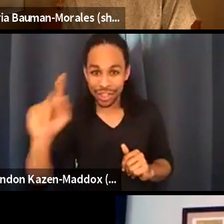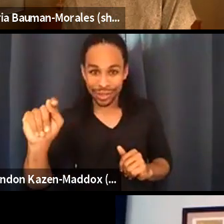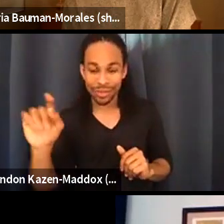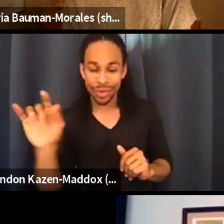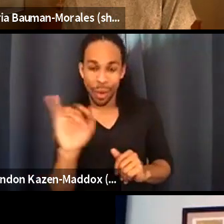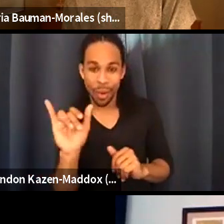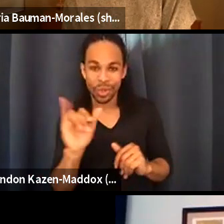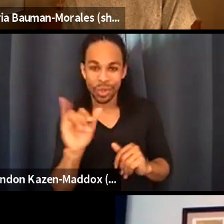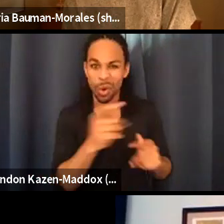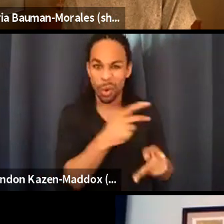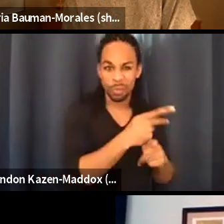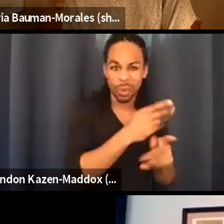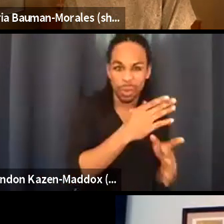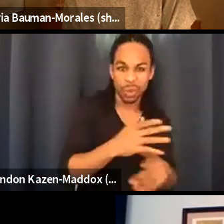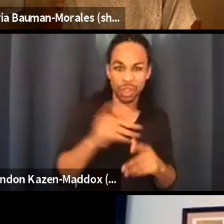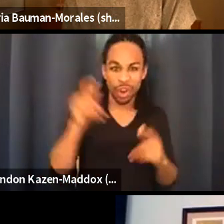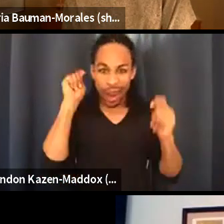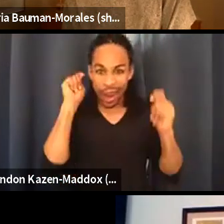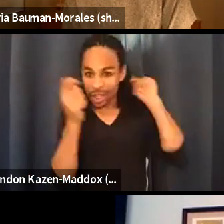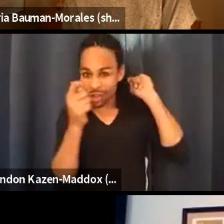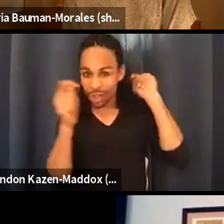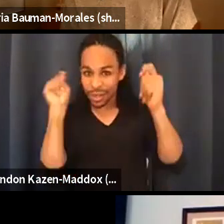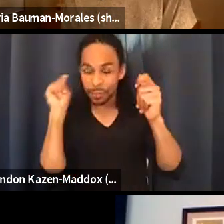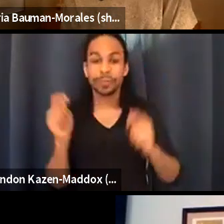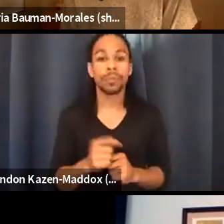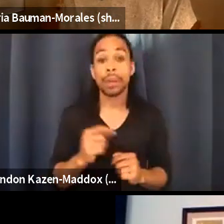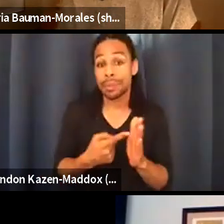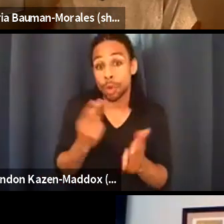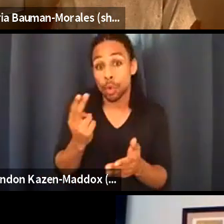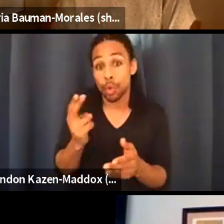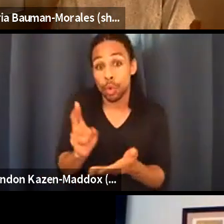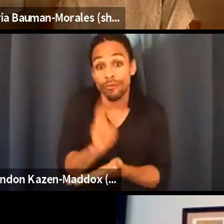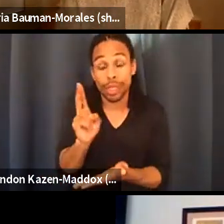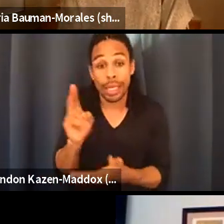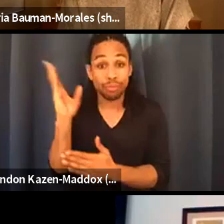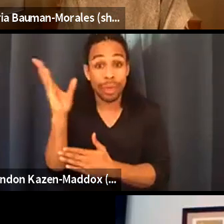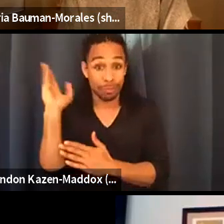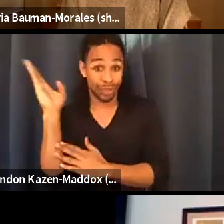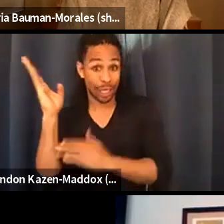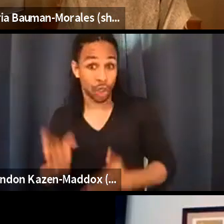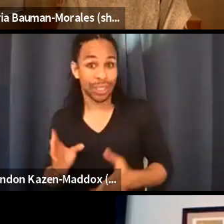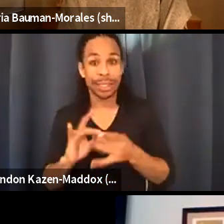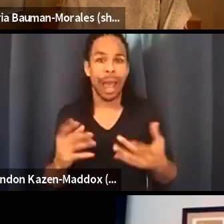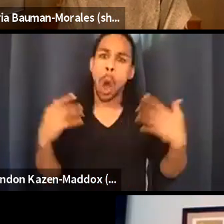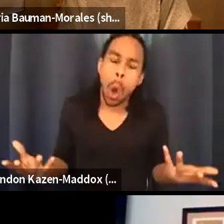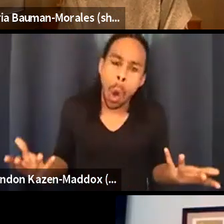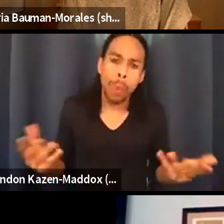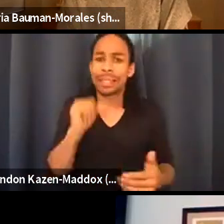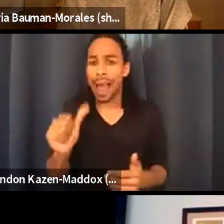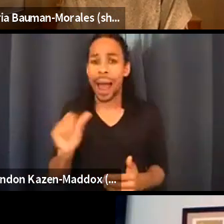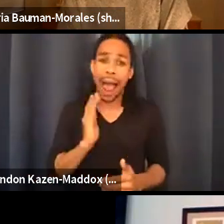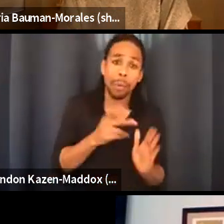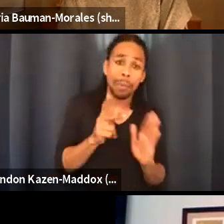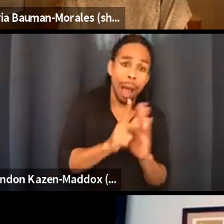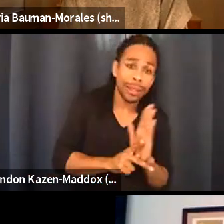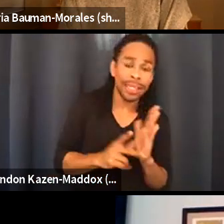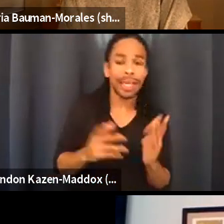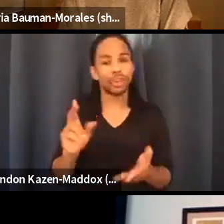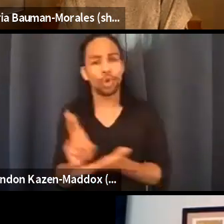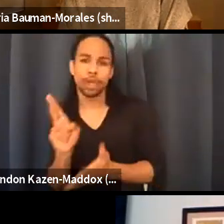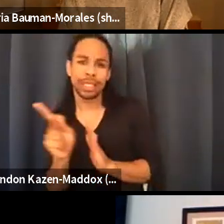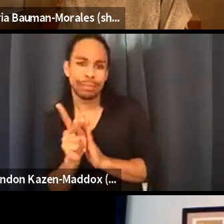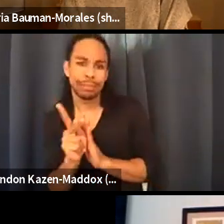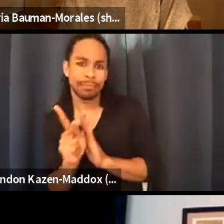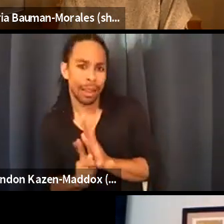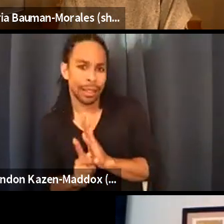university that we can't do this deposit, right? So I think that's where the real finding where the power sits and where we have